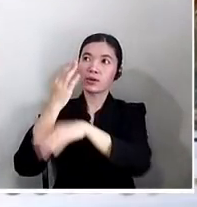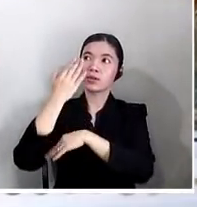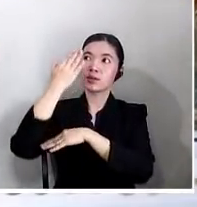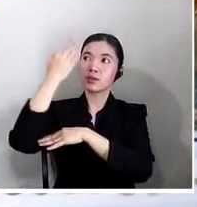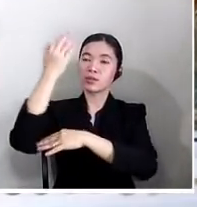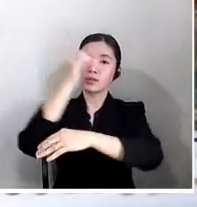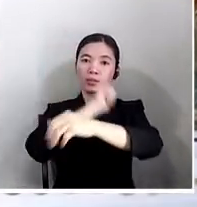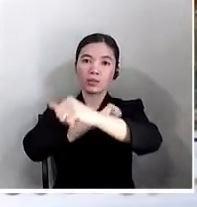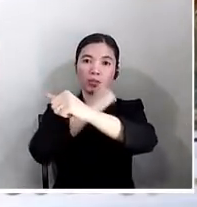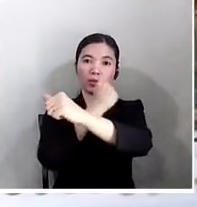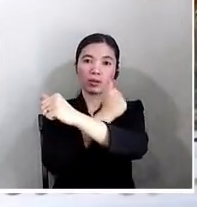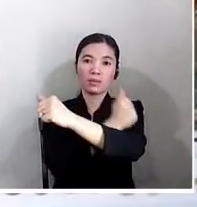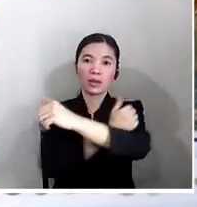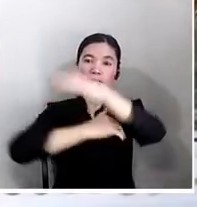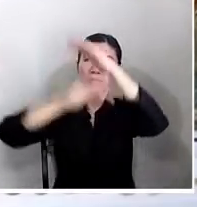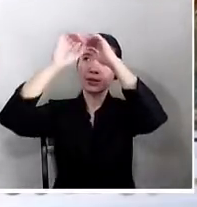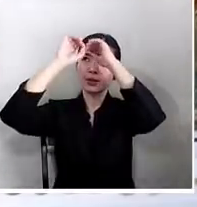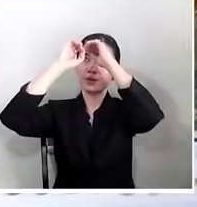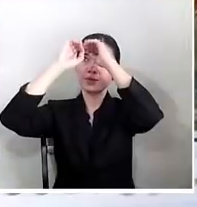forever and